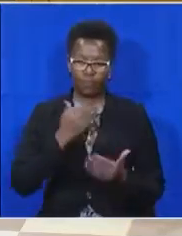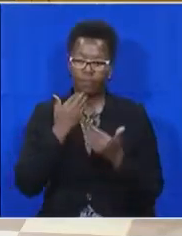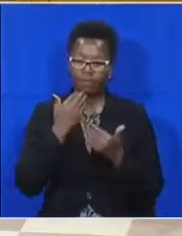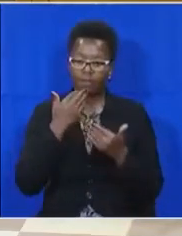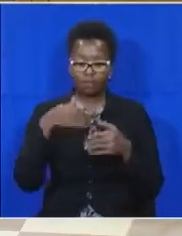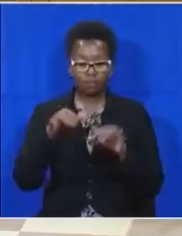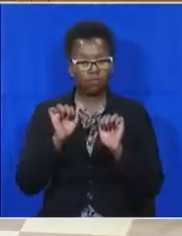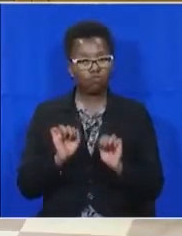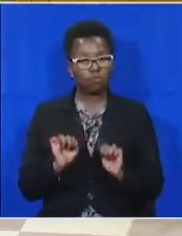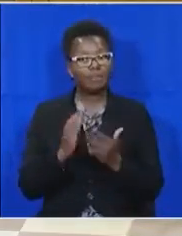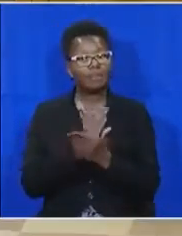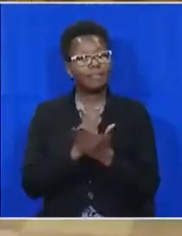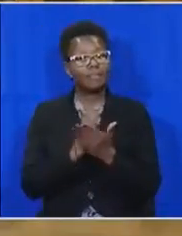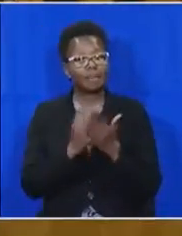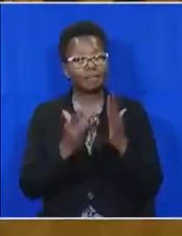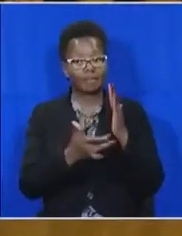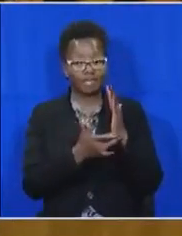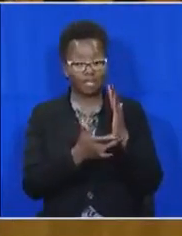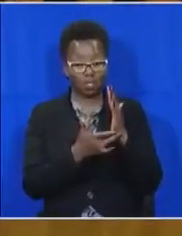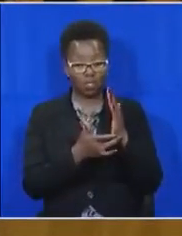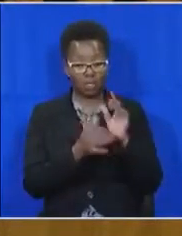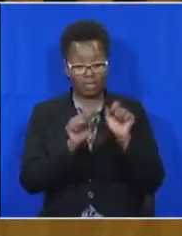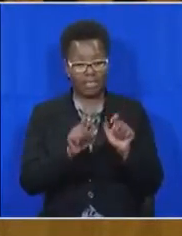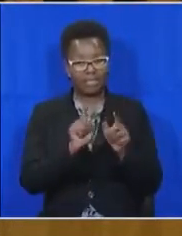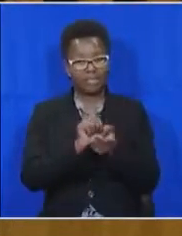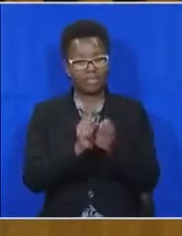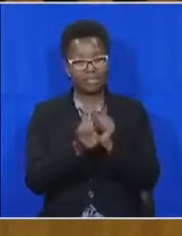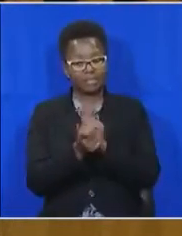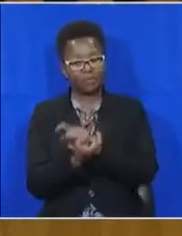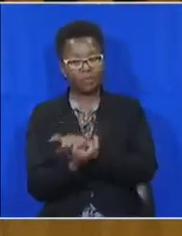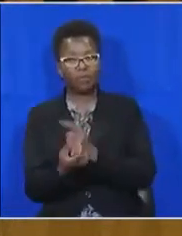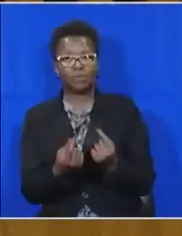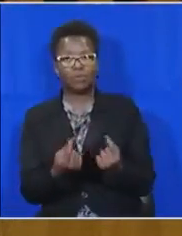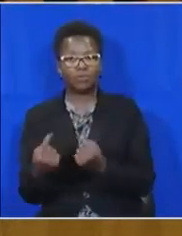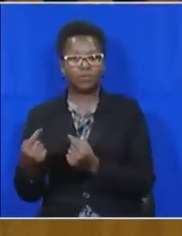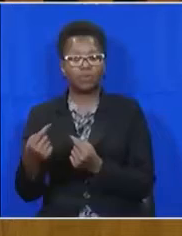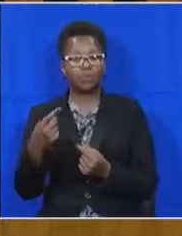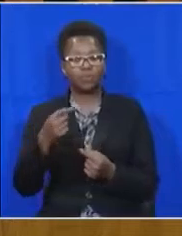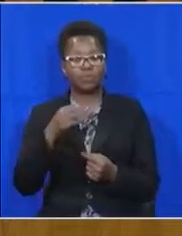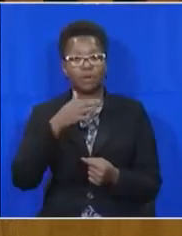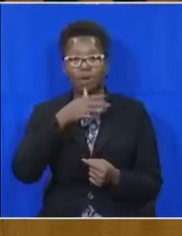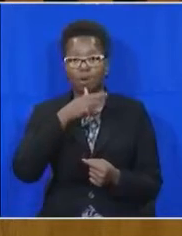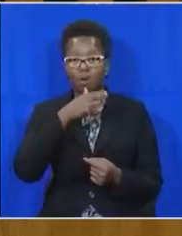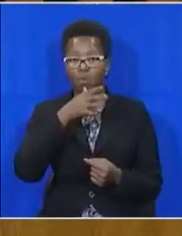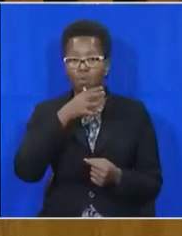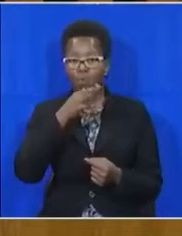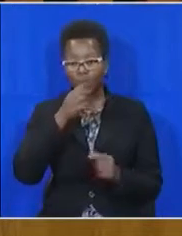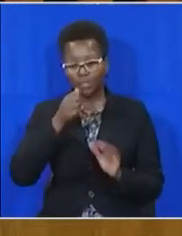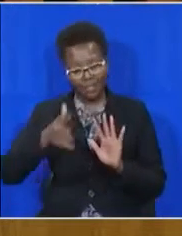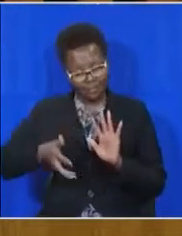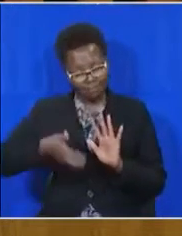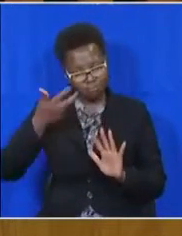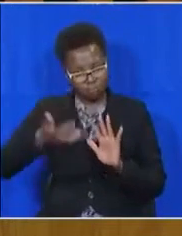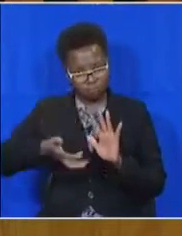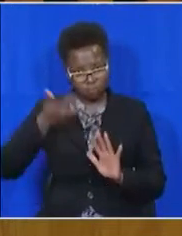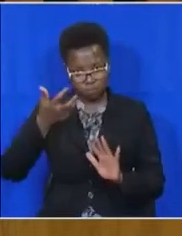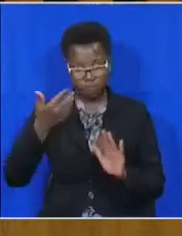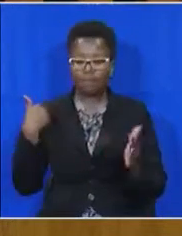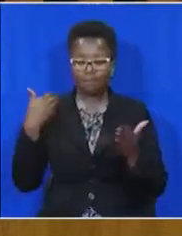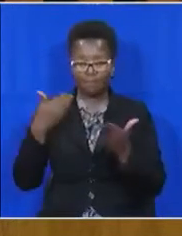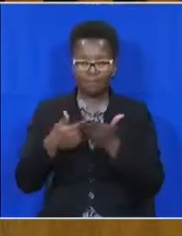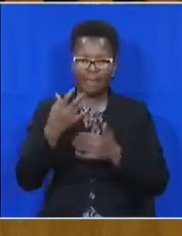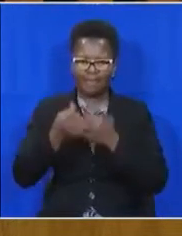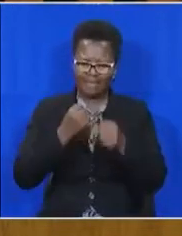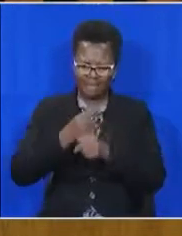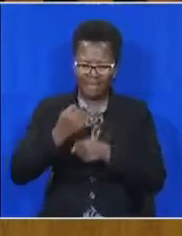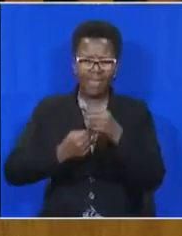Some technologies are transformational. The process of hydraulic fracturing underground has been around for decades. Combined with horizontal drilling,